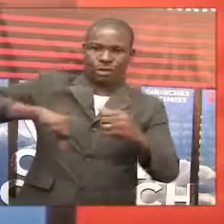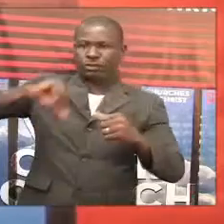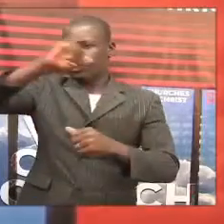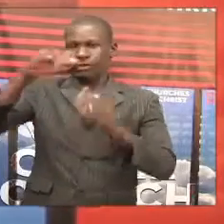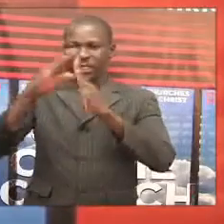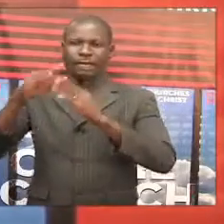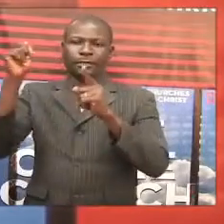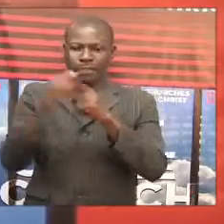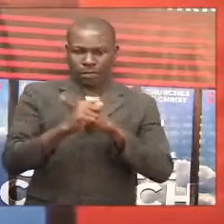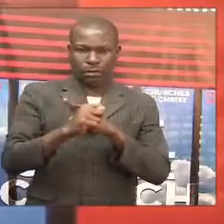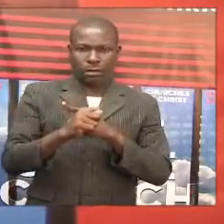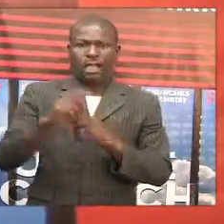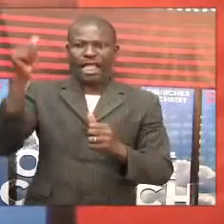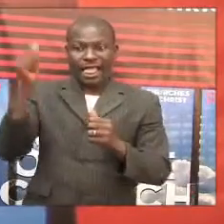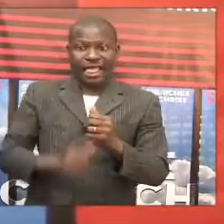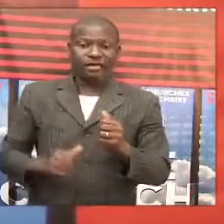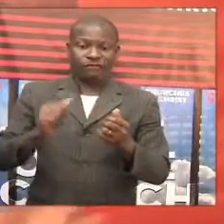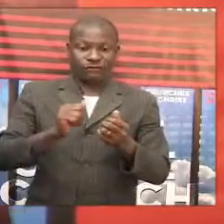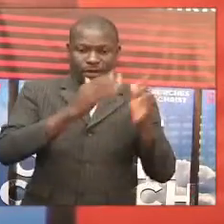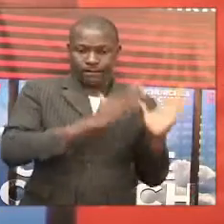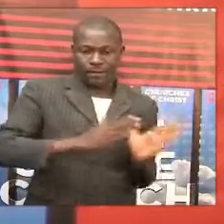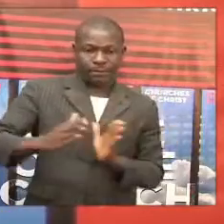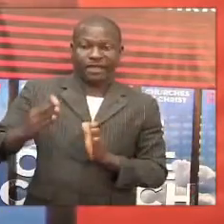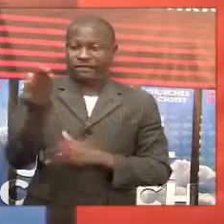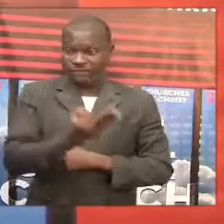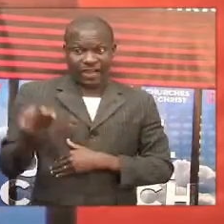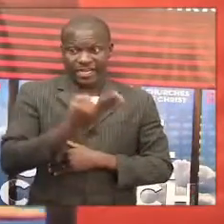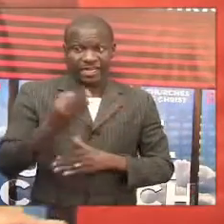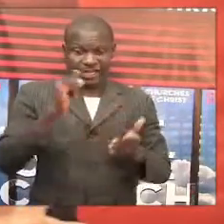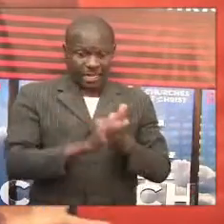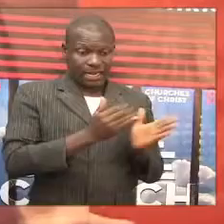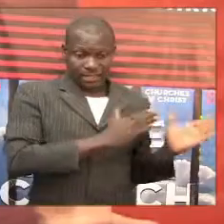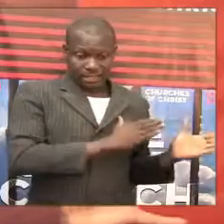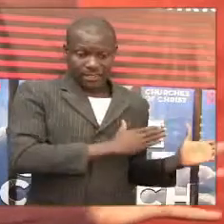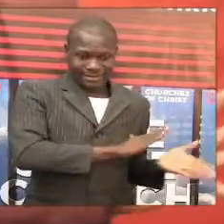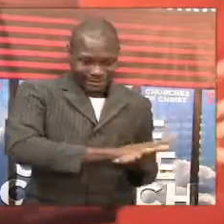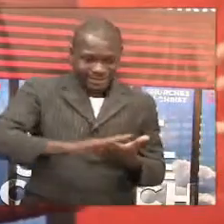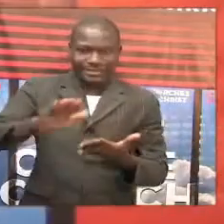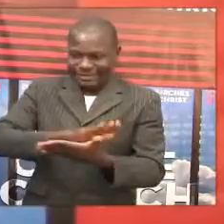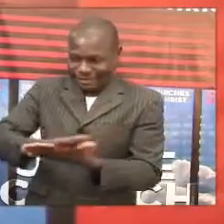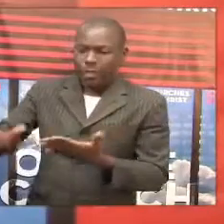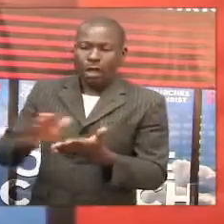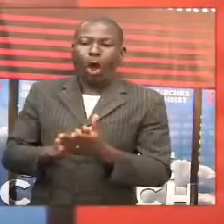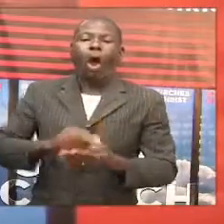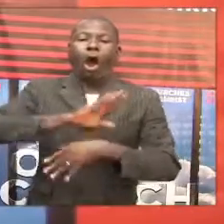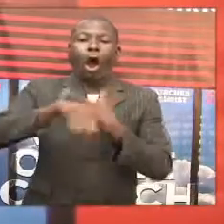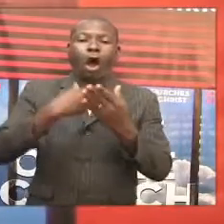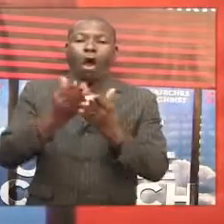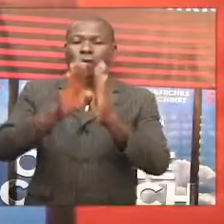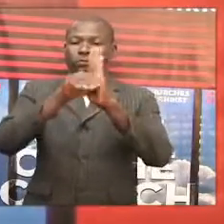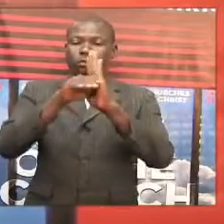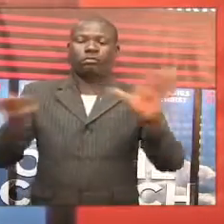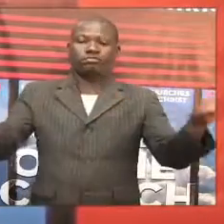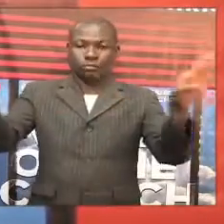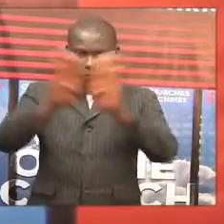da a eye Friday no a ye toto sa edon e fa no sa doors